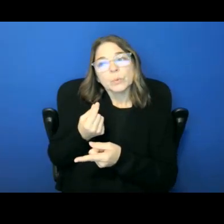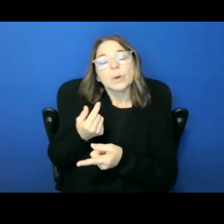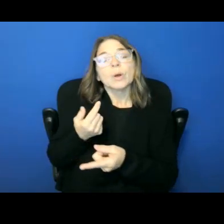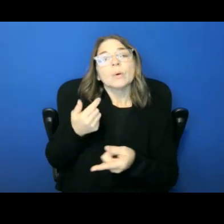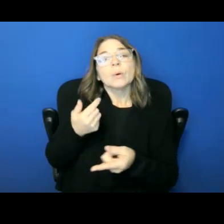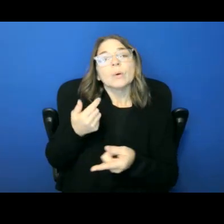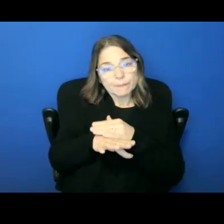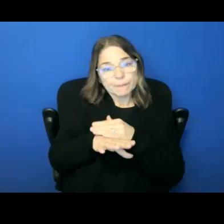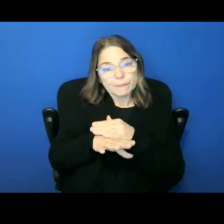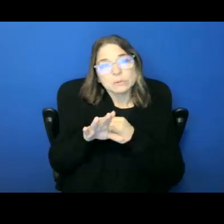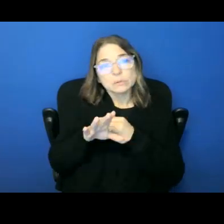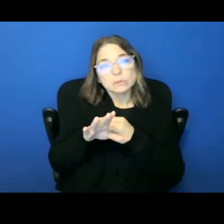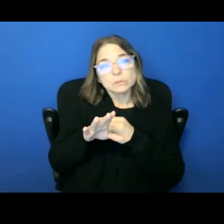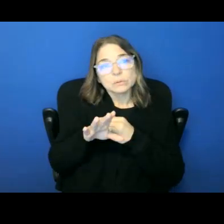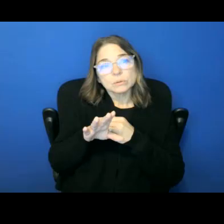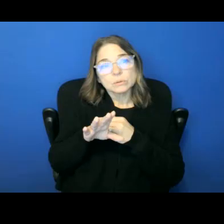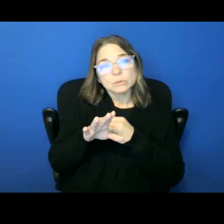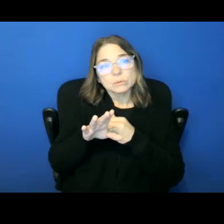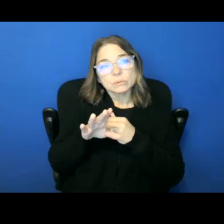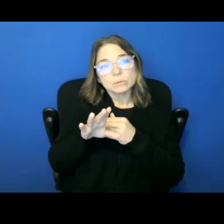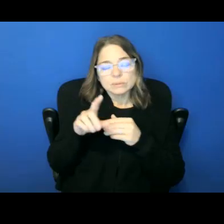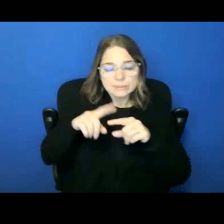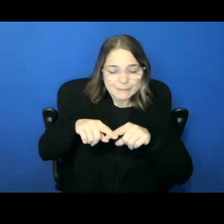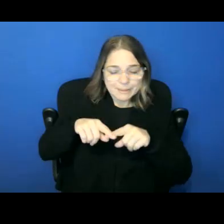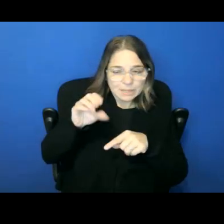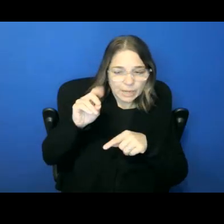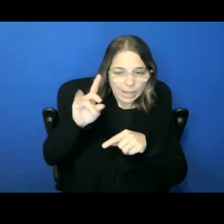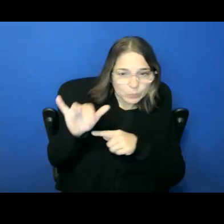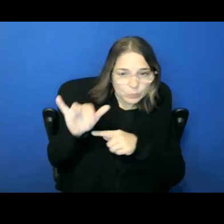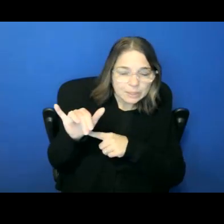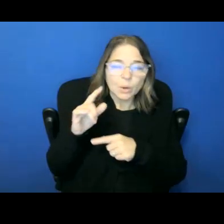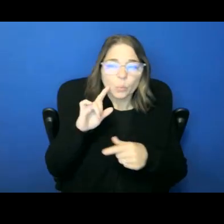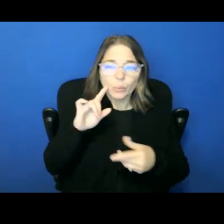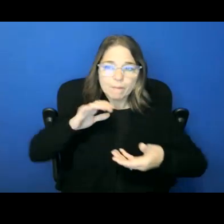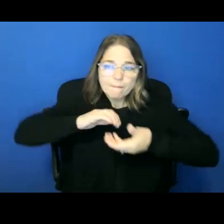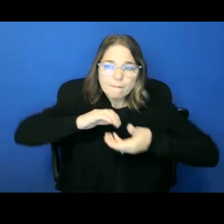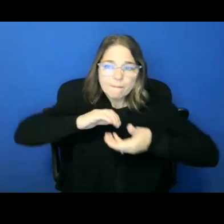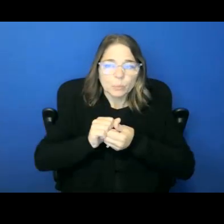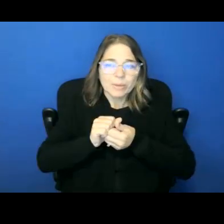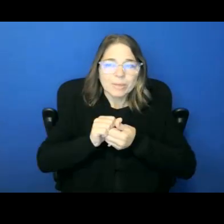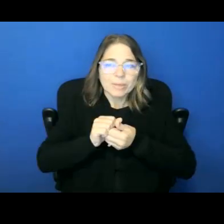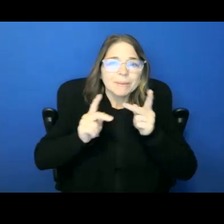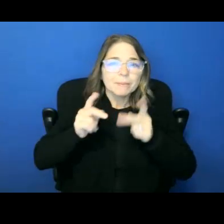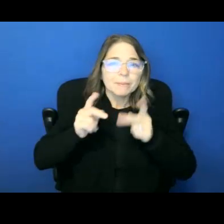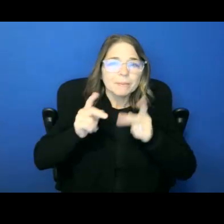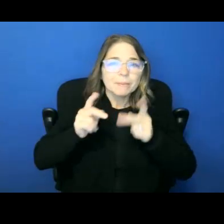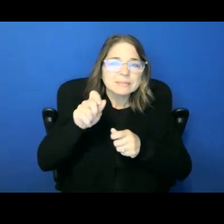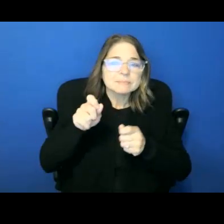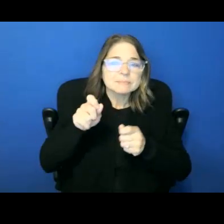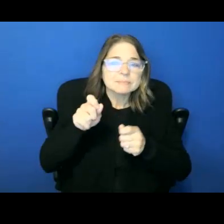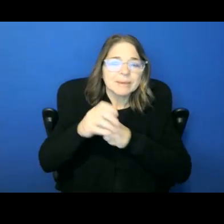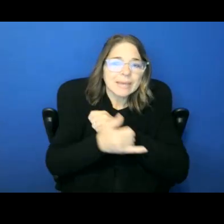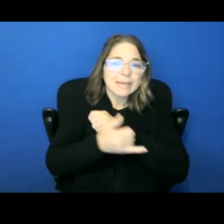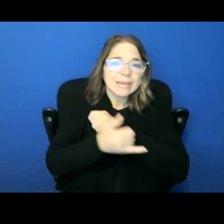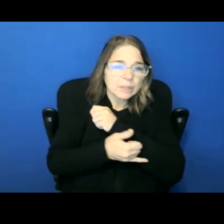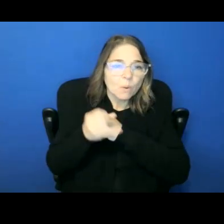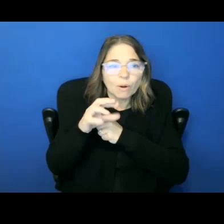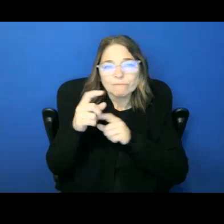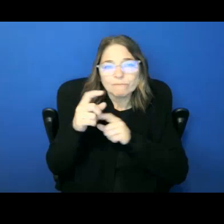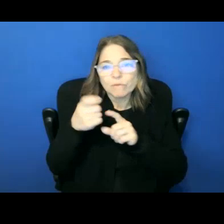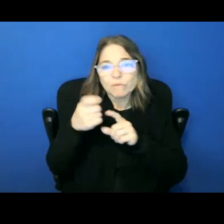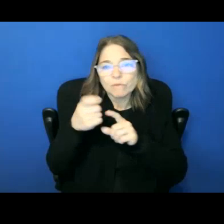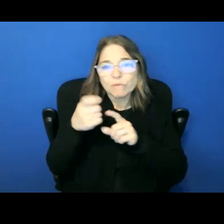we come into communities, and based on what county you're in, we partner with individuals in that particular county or even from the